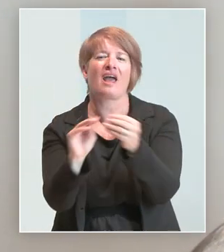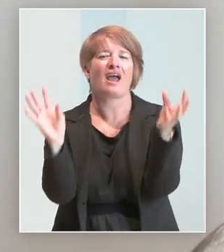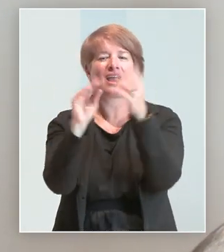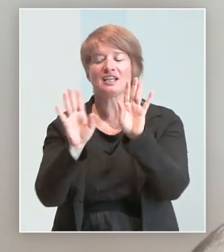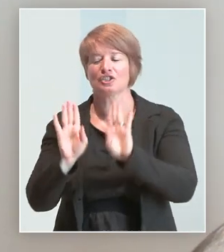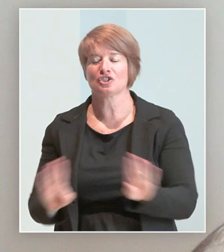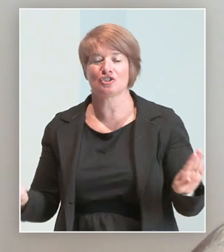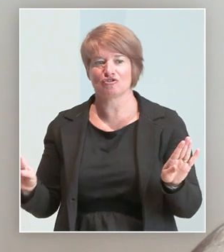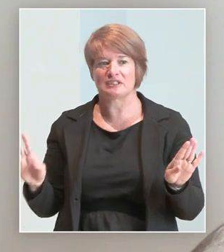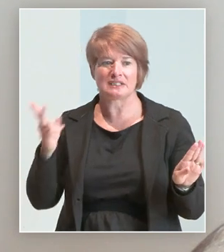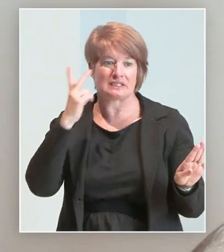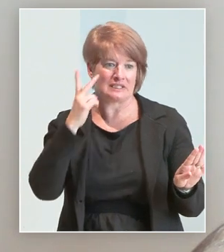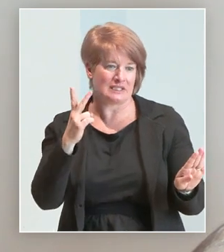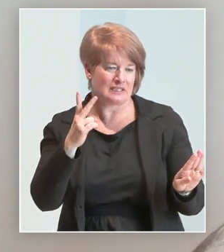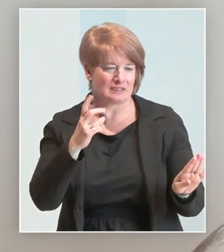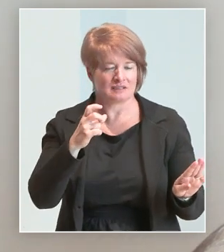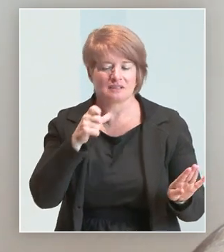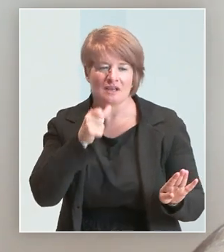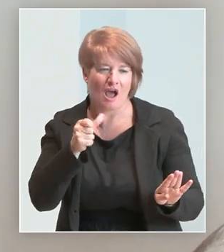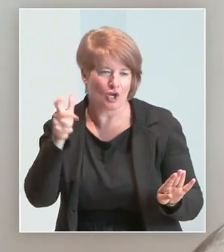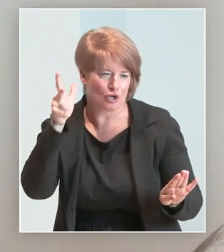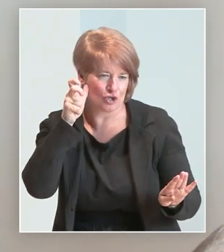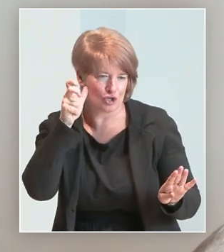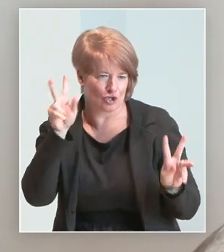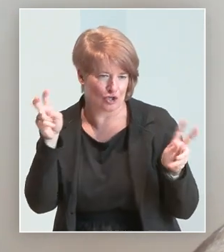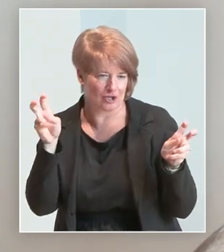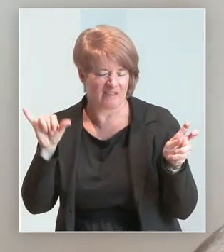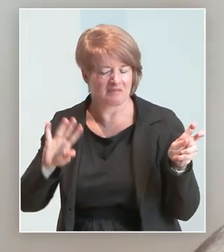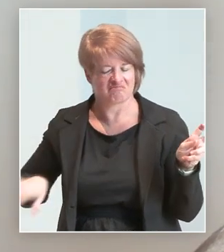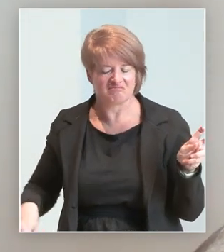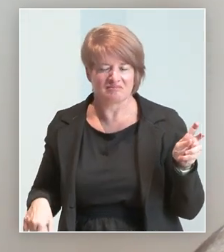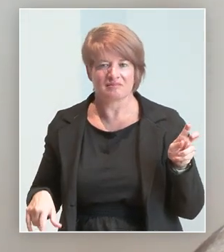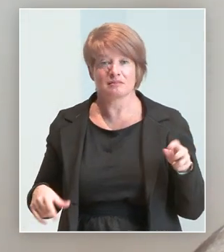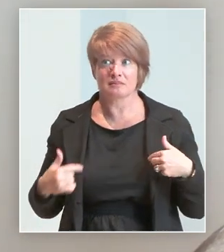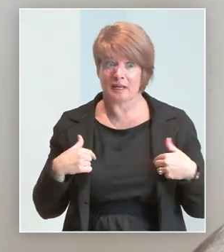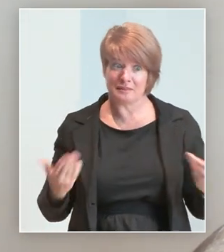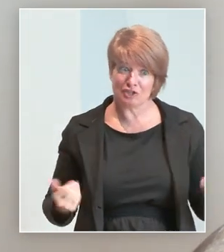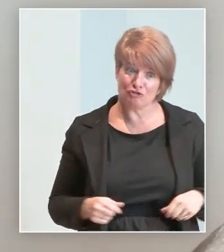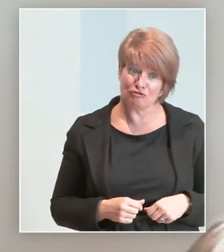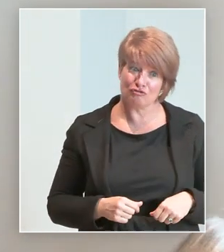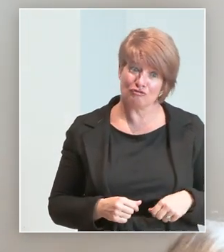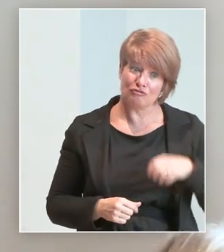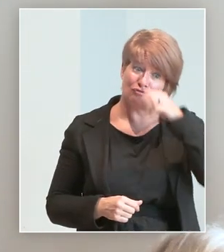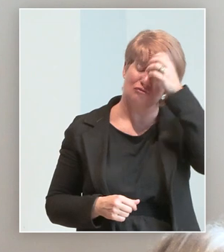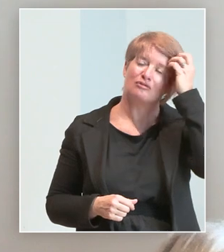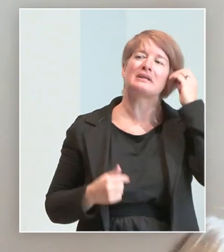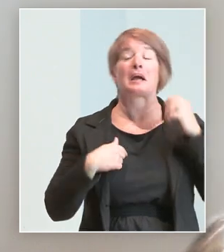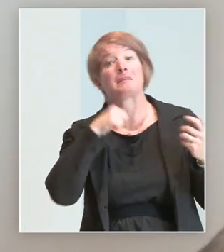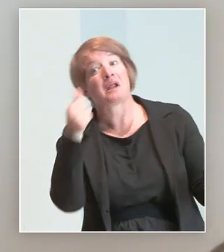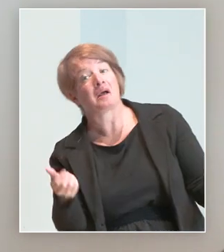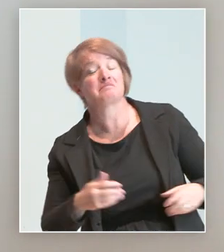seen, not heard. While honing my superpower of I am here, I am